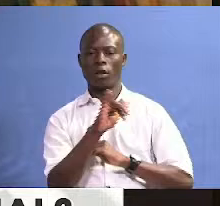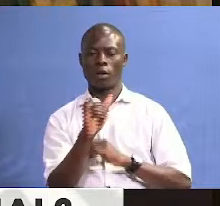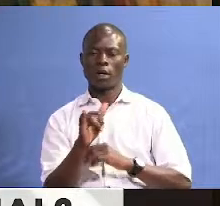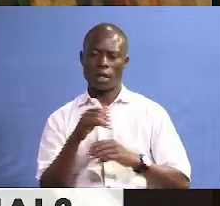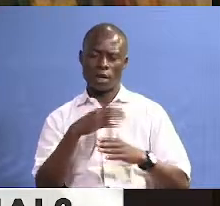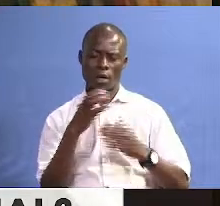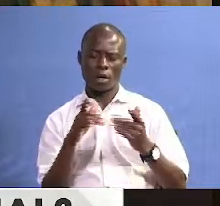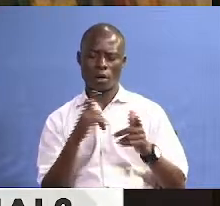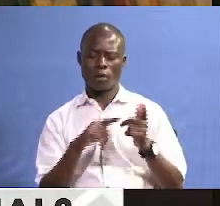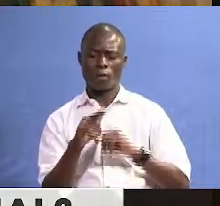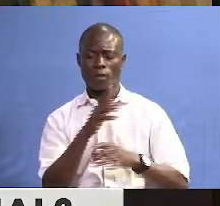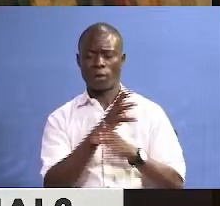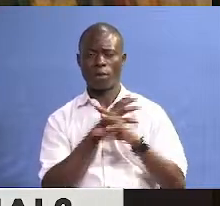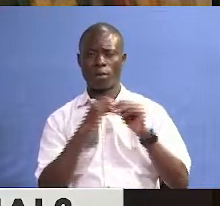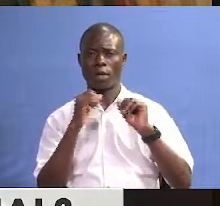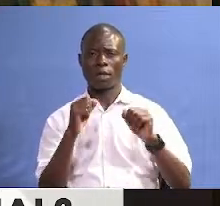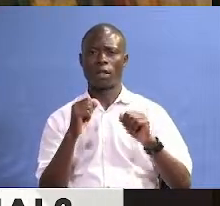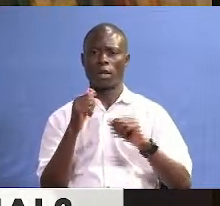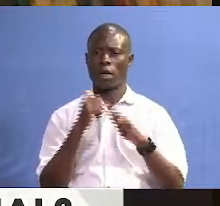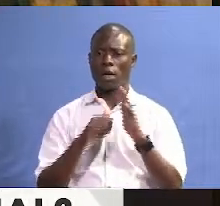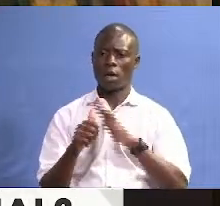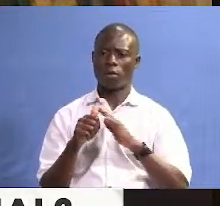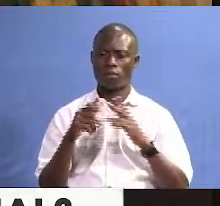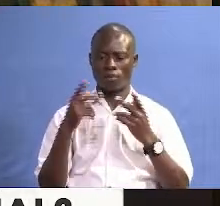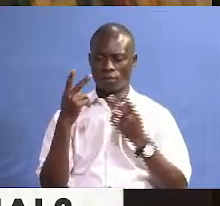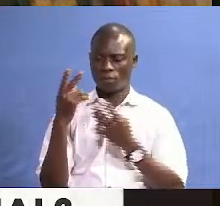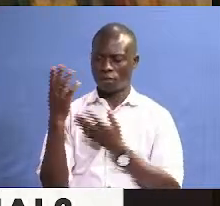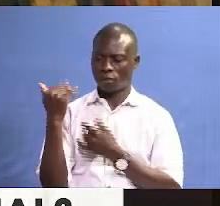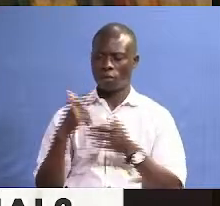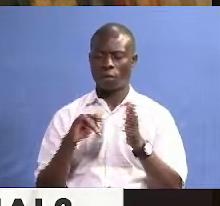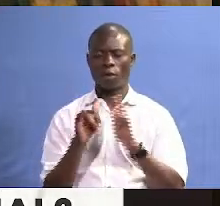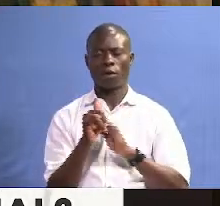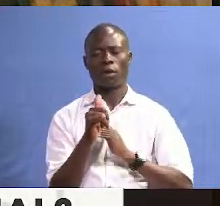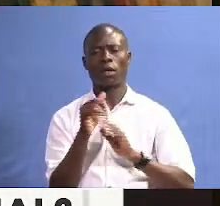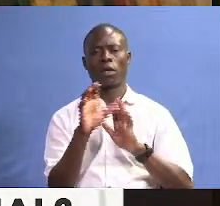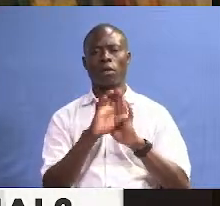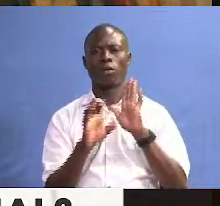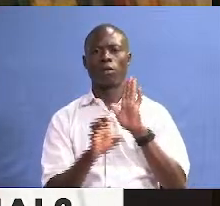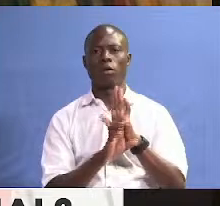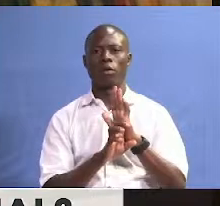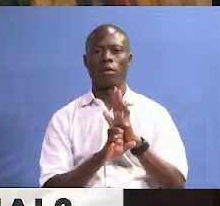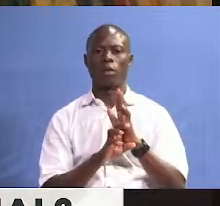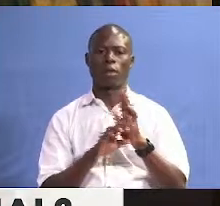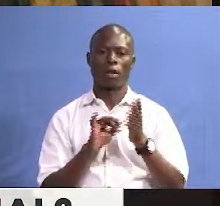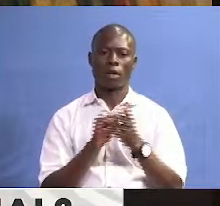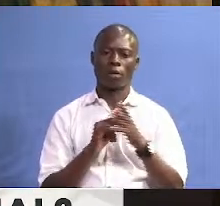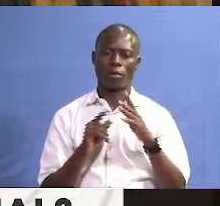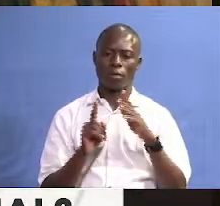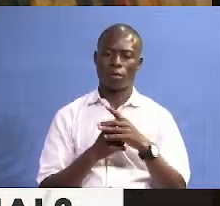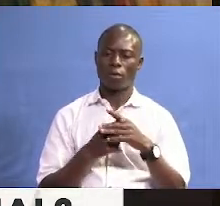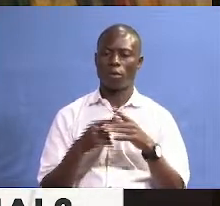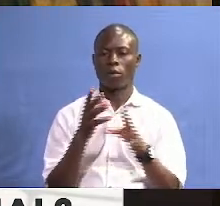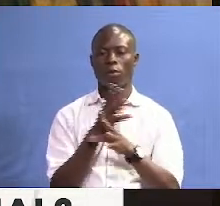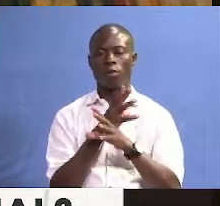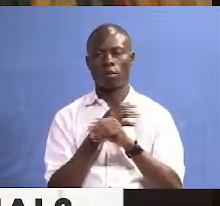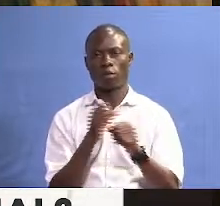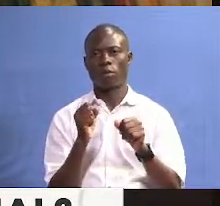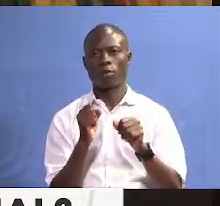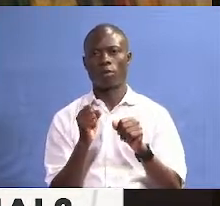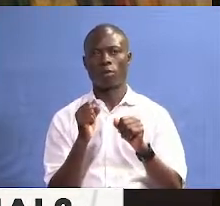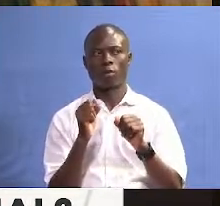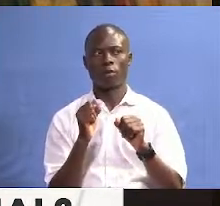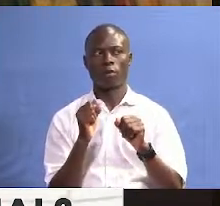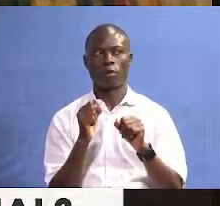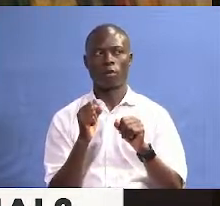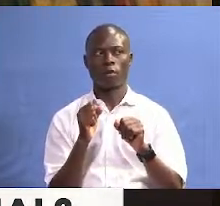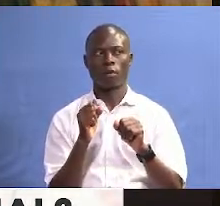up the precedent under the new dispensation of our Constitution that indeed the president can